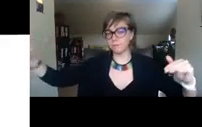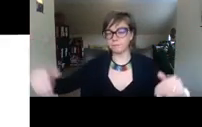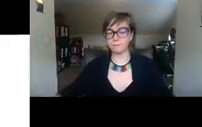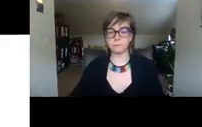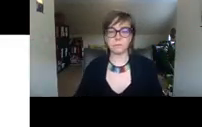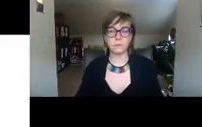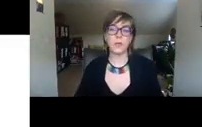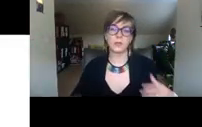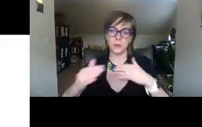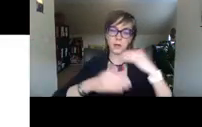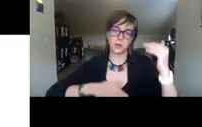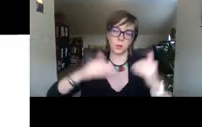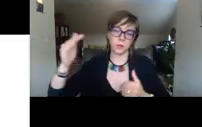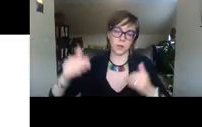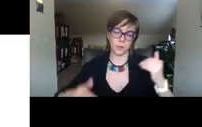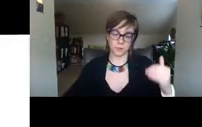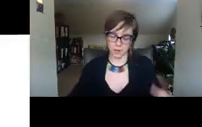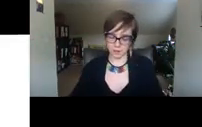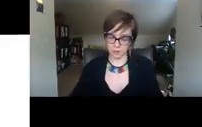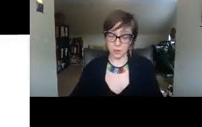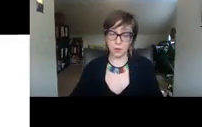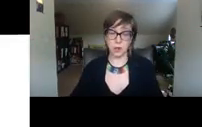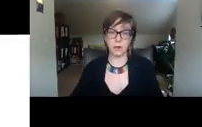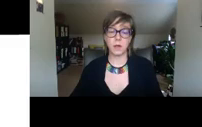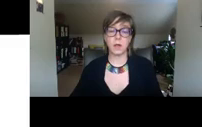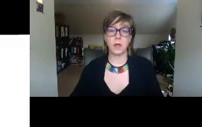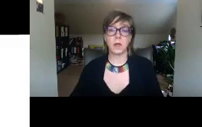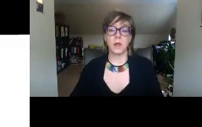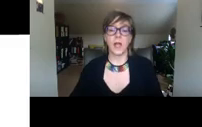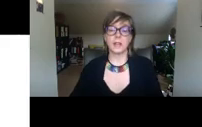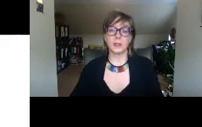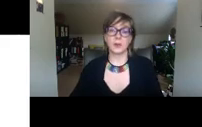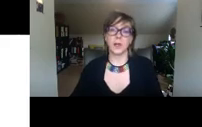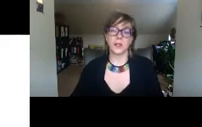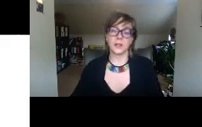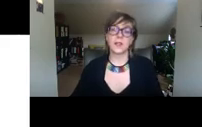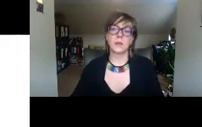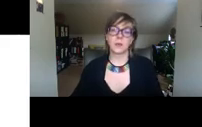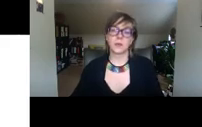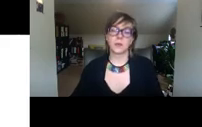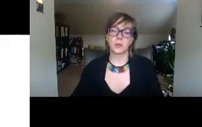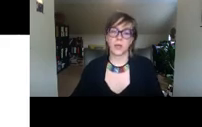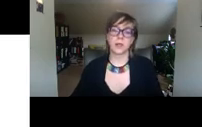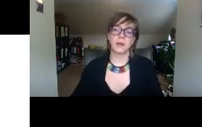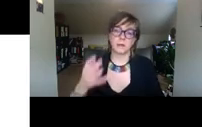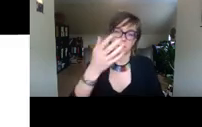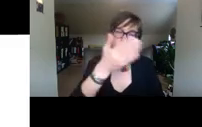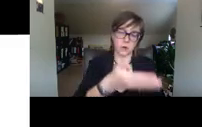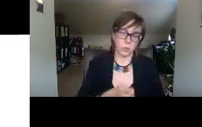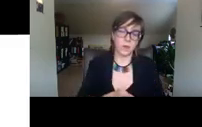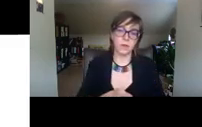question, so that I could do other types of analyses later on. And so I can see the person who